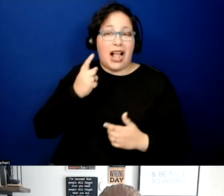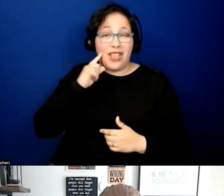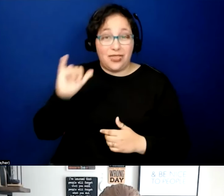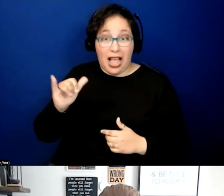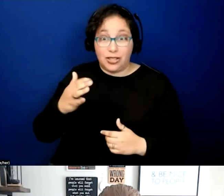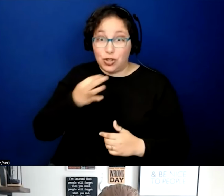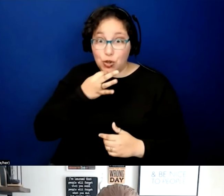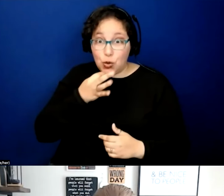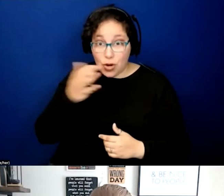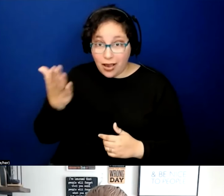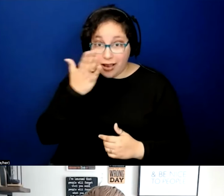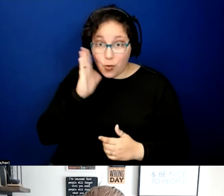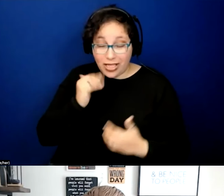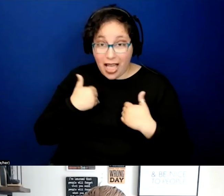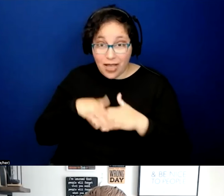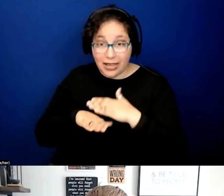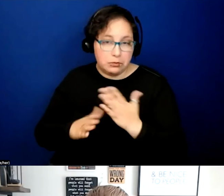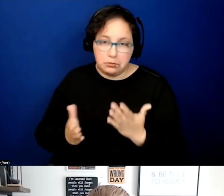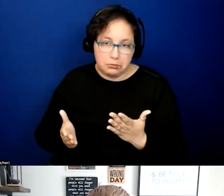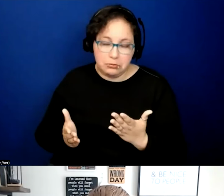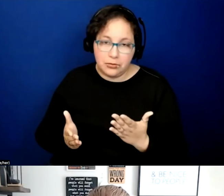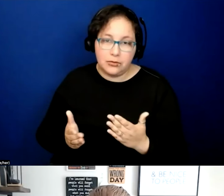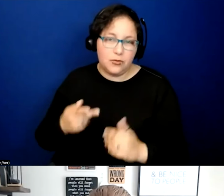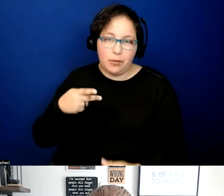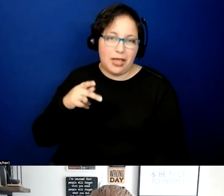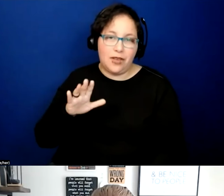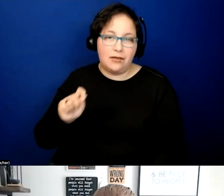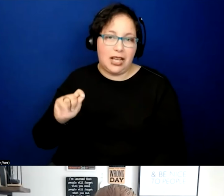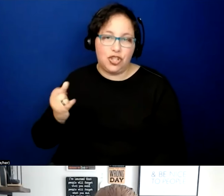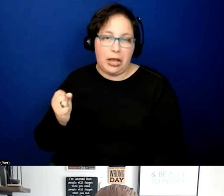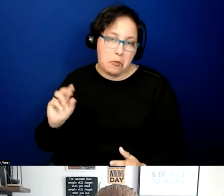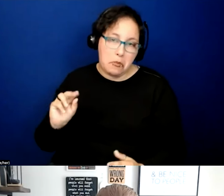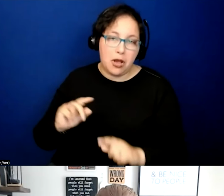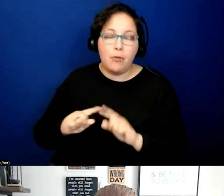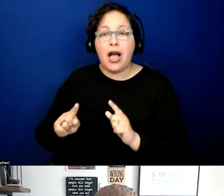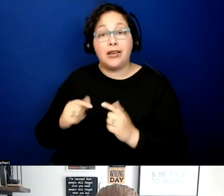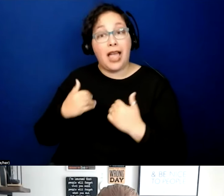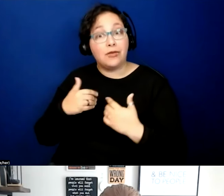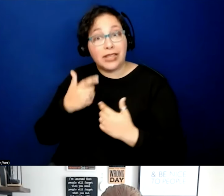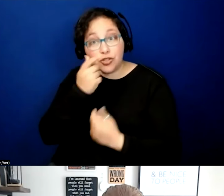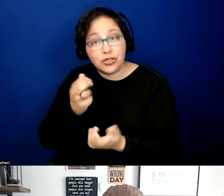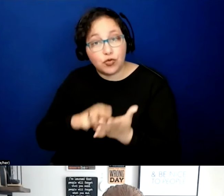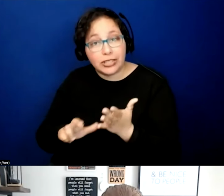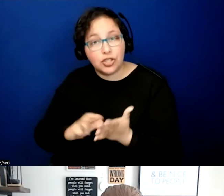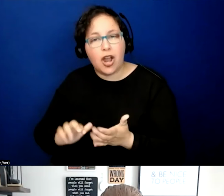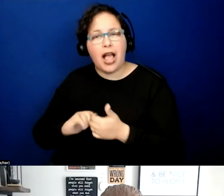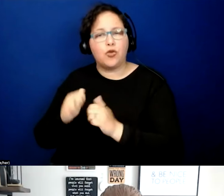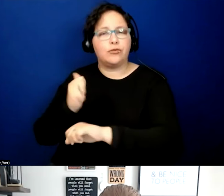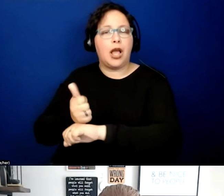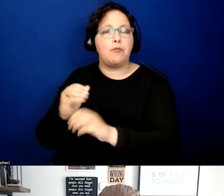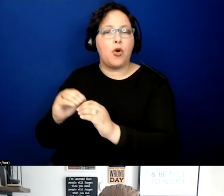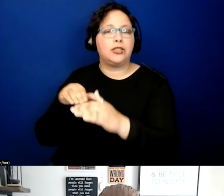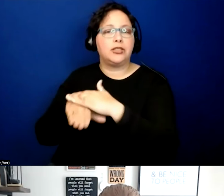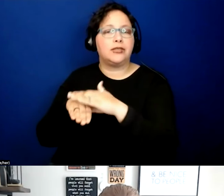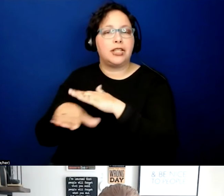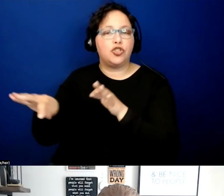future for something like p5.js, but there's definitely very interesting research in how to create accessible